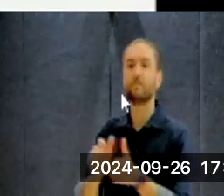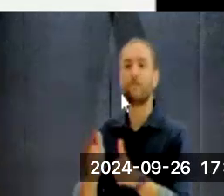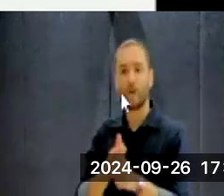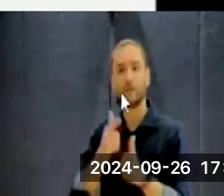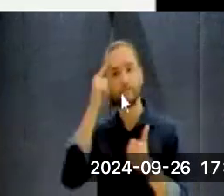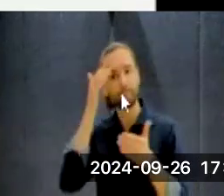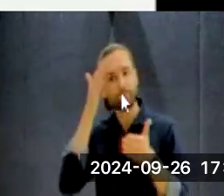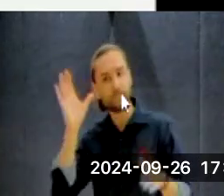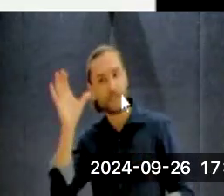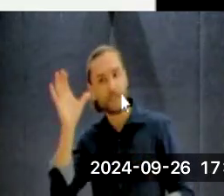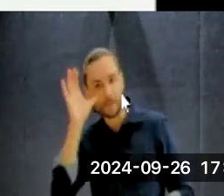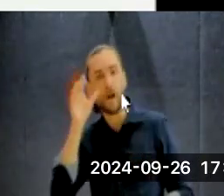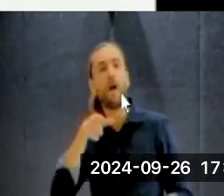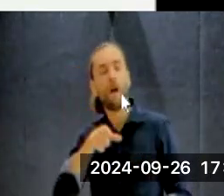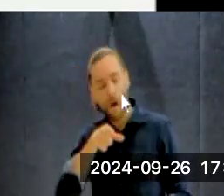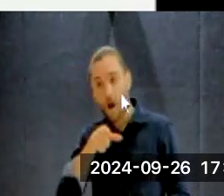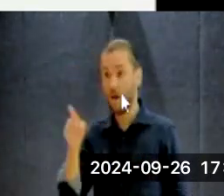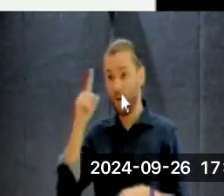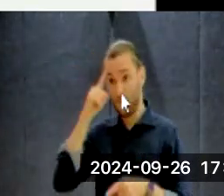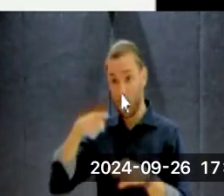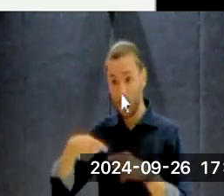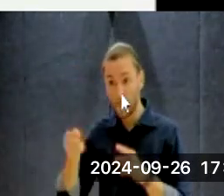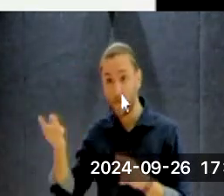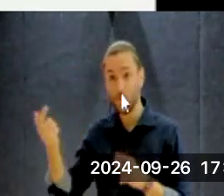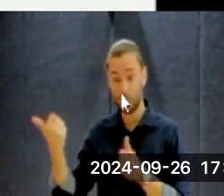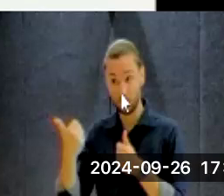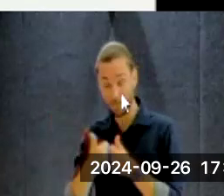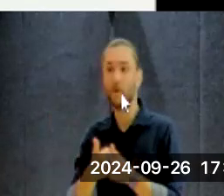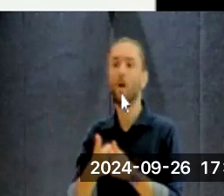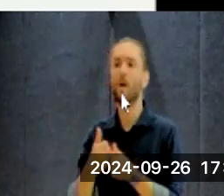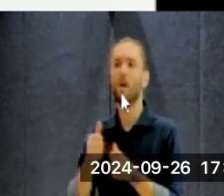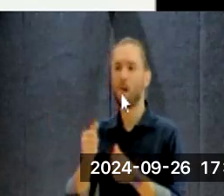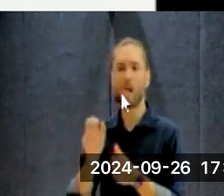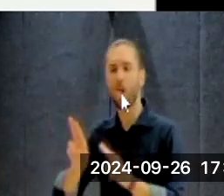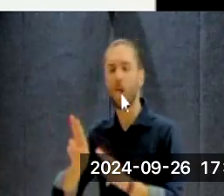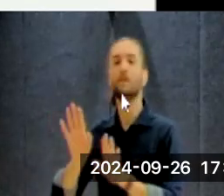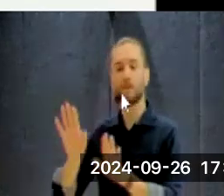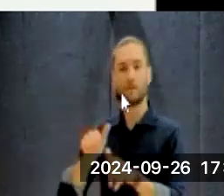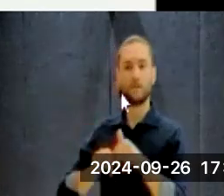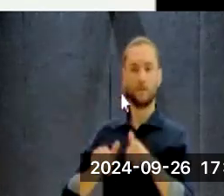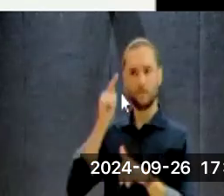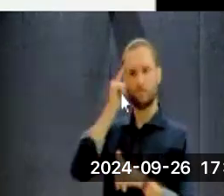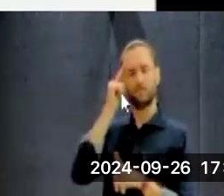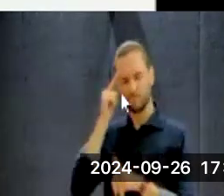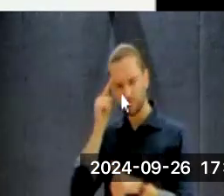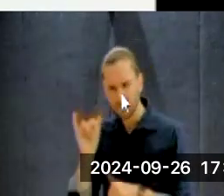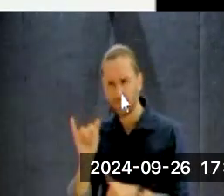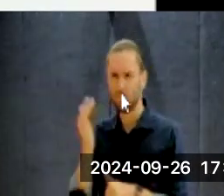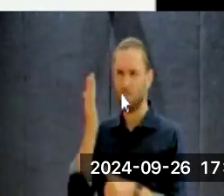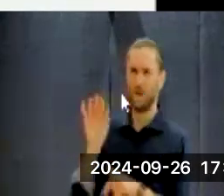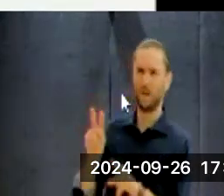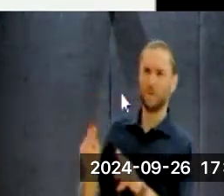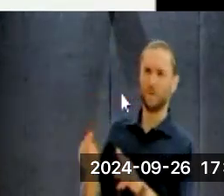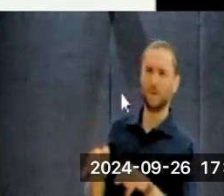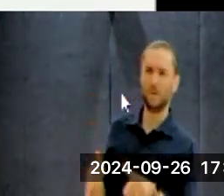when someone says something that challenges your thinking, we encourage you to listen to understand why they think as they do.